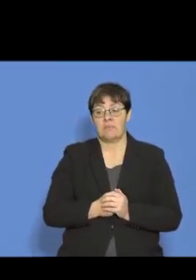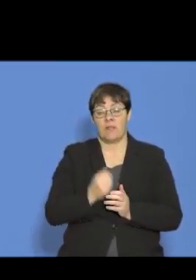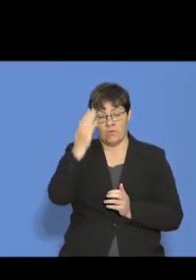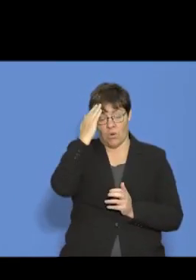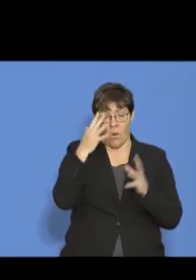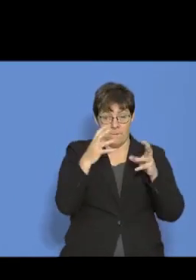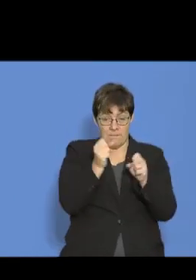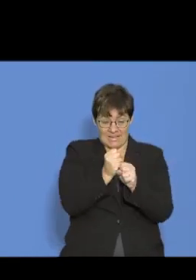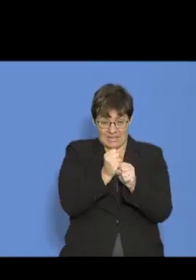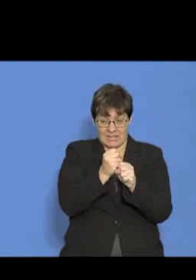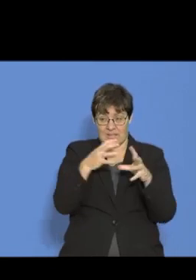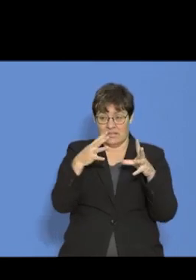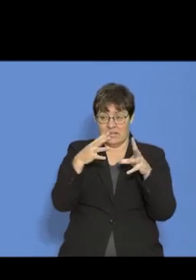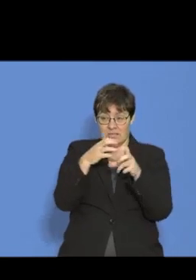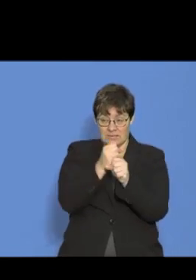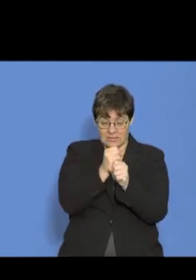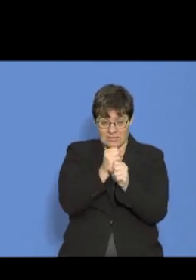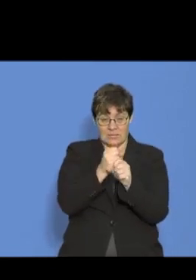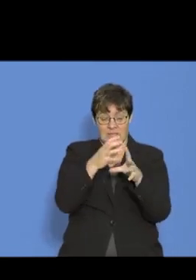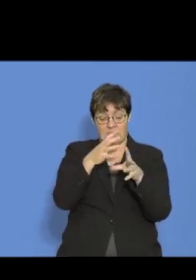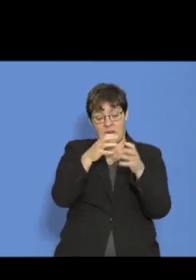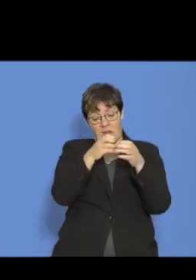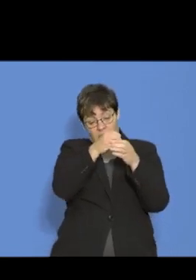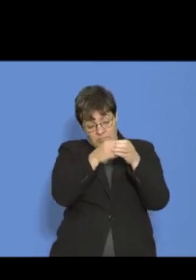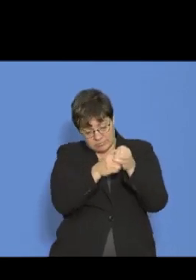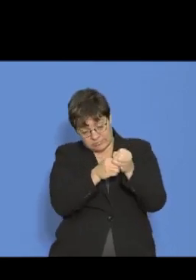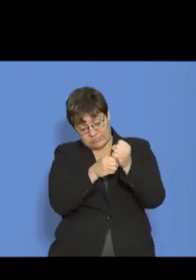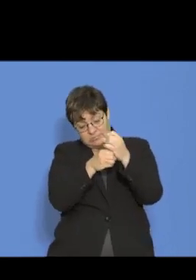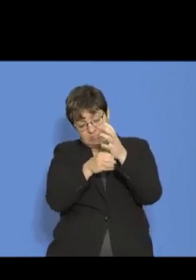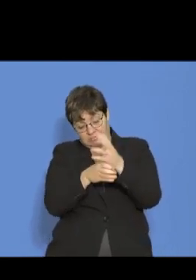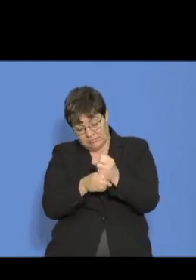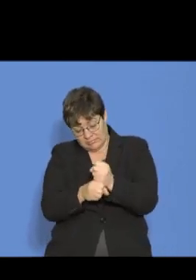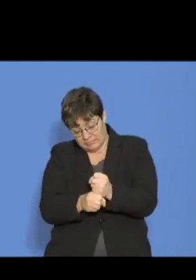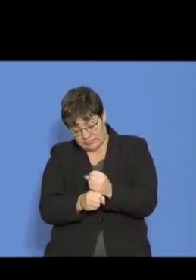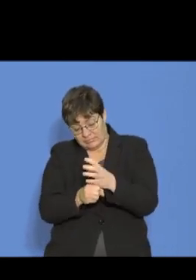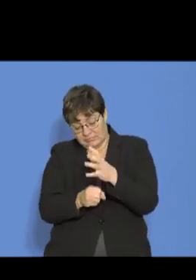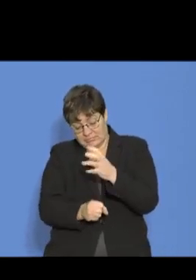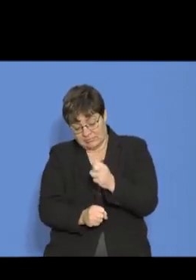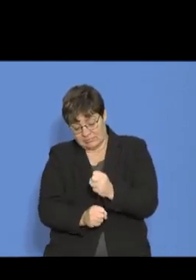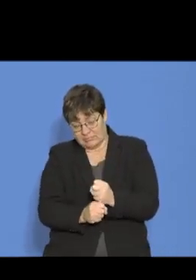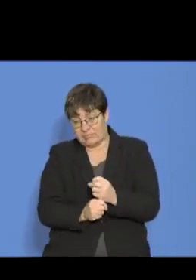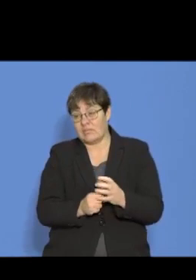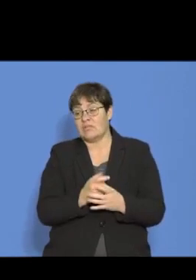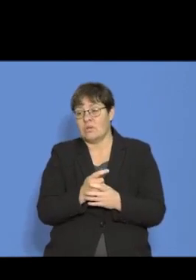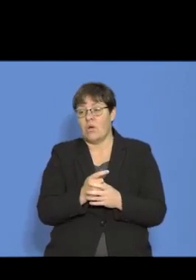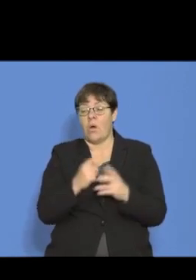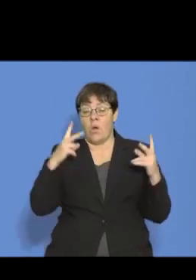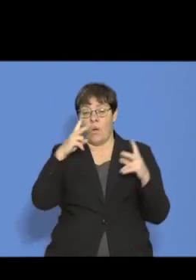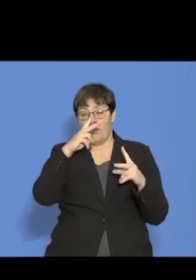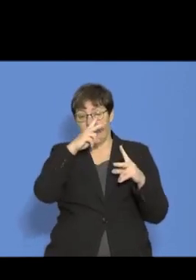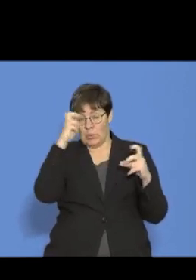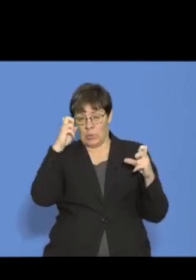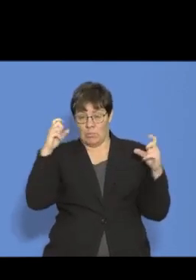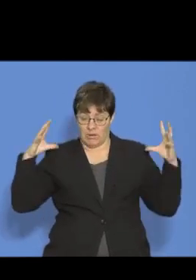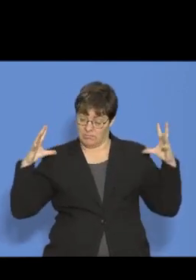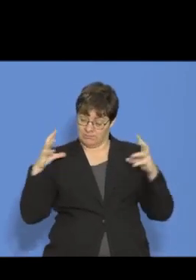are muscles that contract, whereas these muscles further ahead relax. So the blue arrows point to